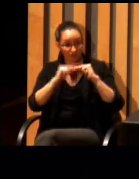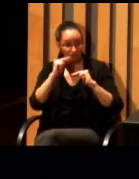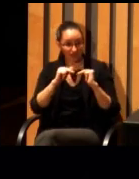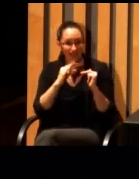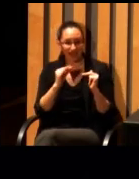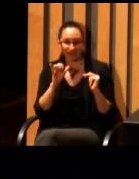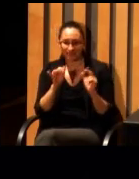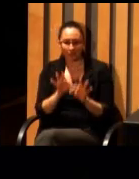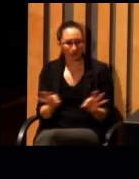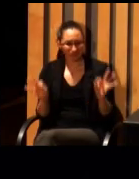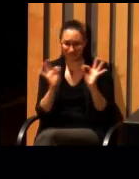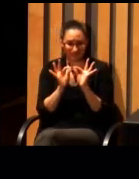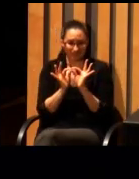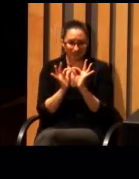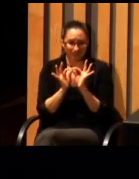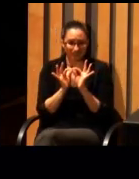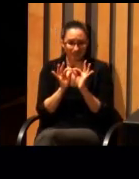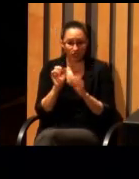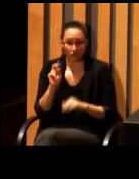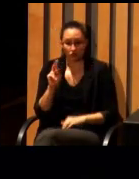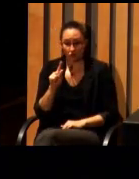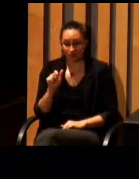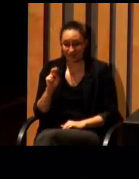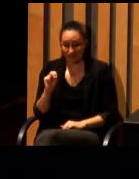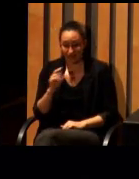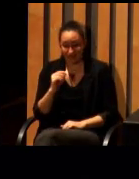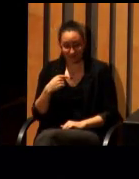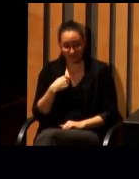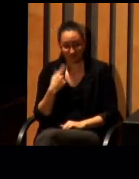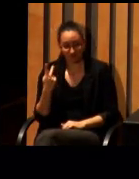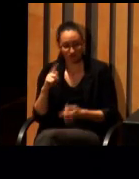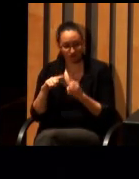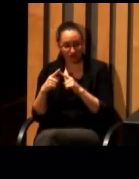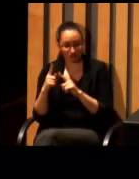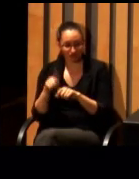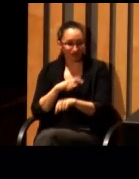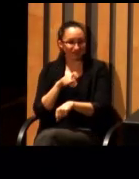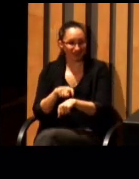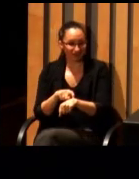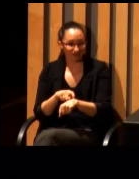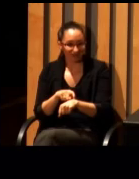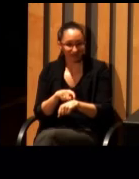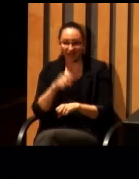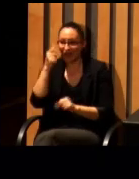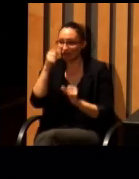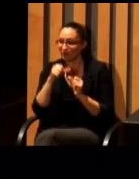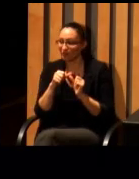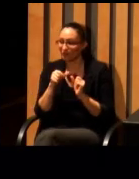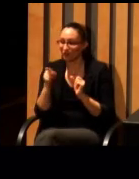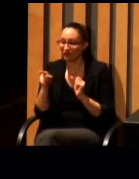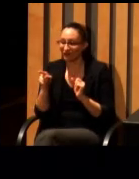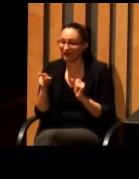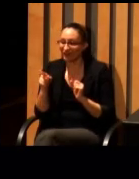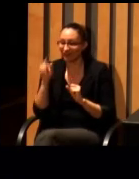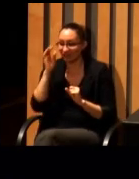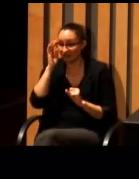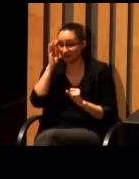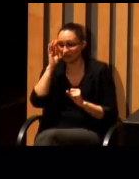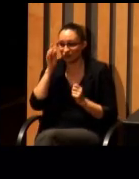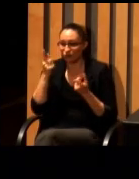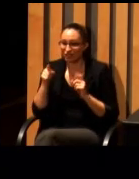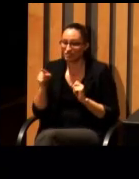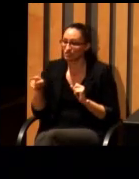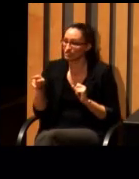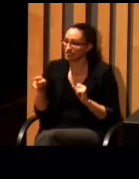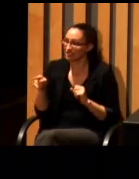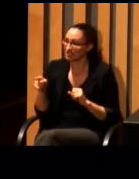is. Suzanne Harjo and I have been friends for a long time, and I remember when she first was talking